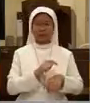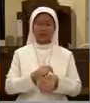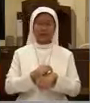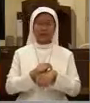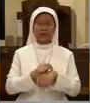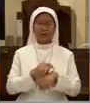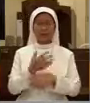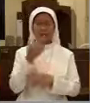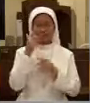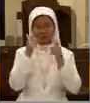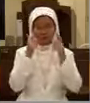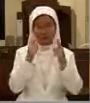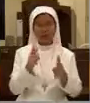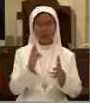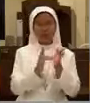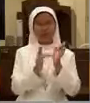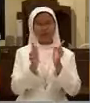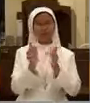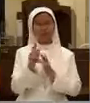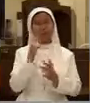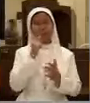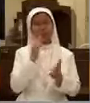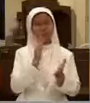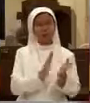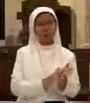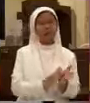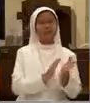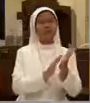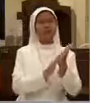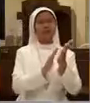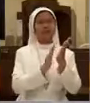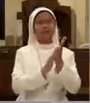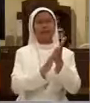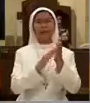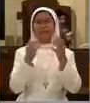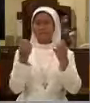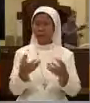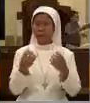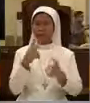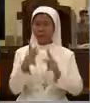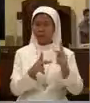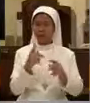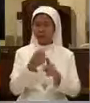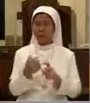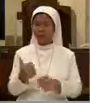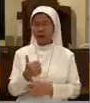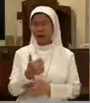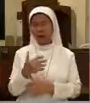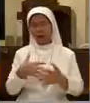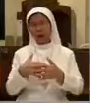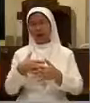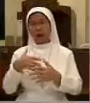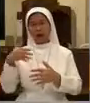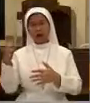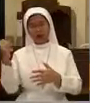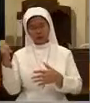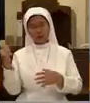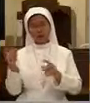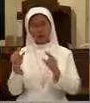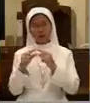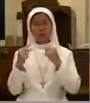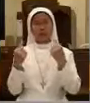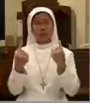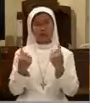look, Jesus praised many outsiders, those who did not belong to